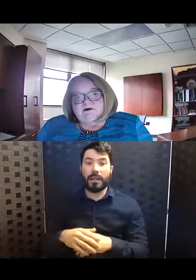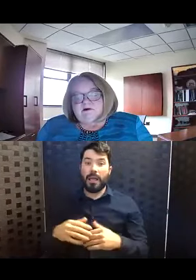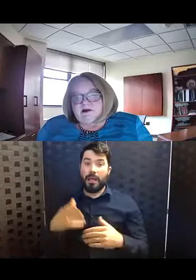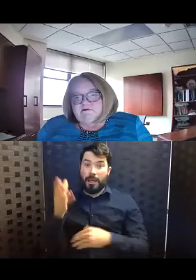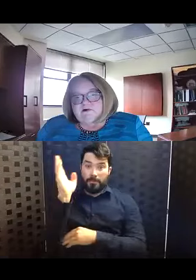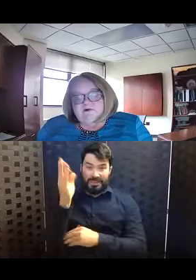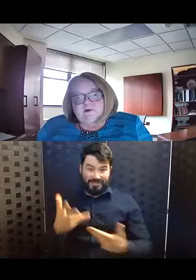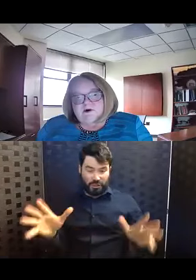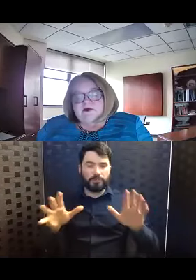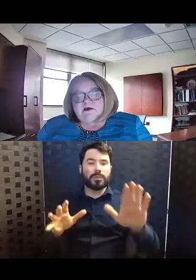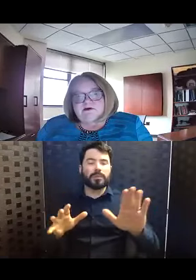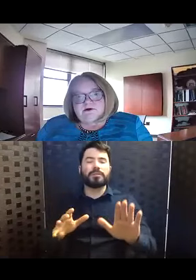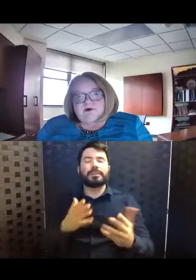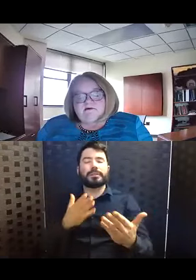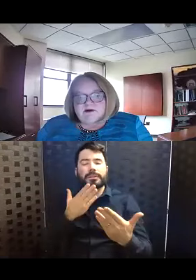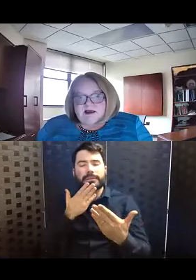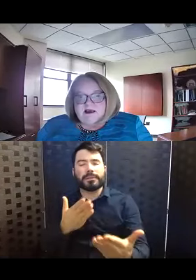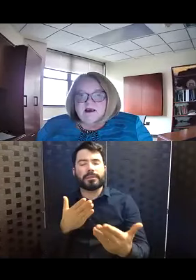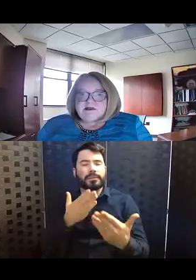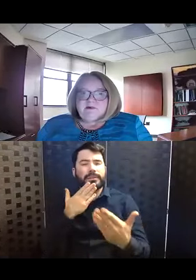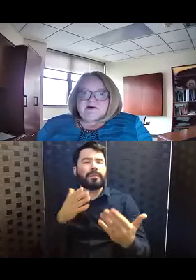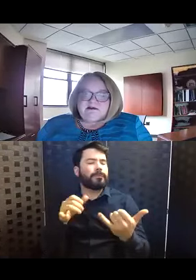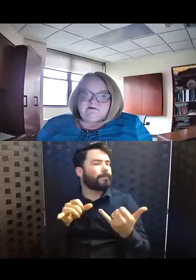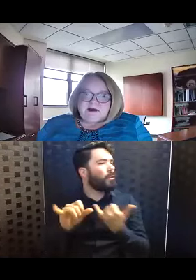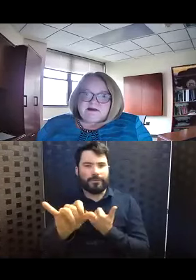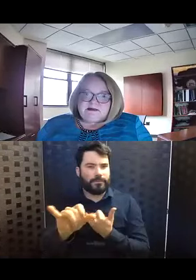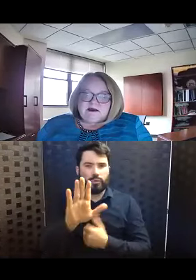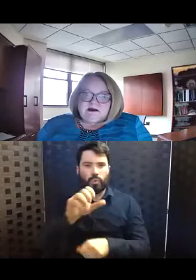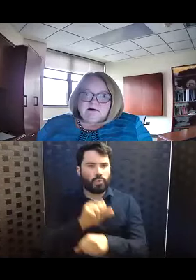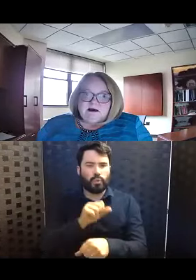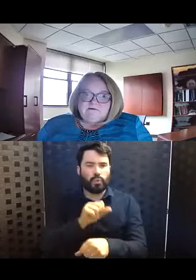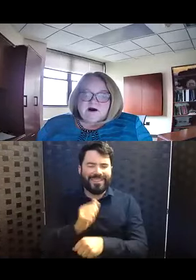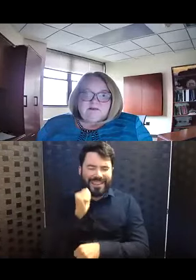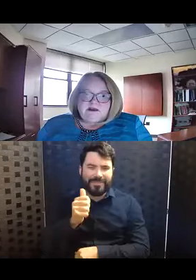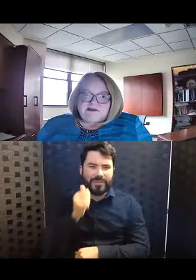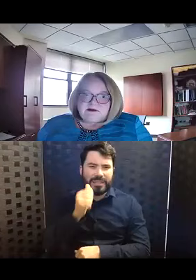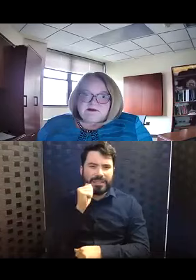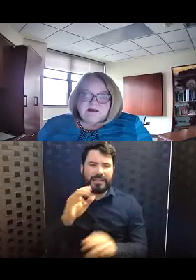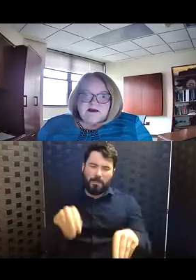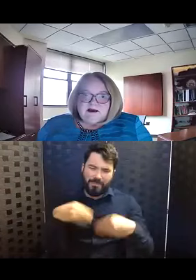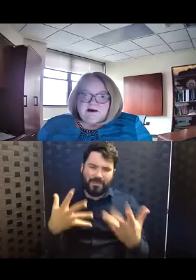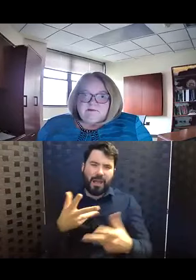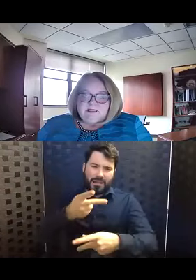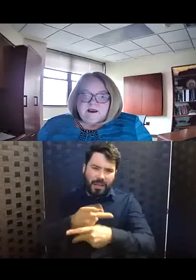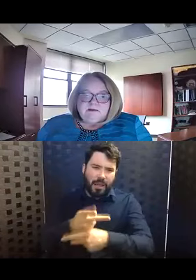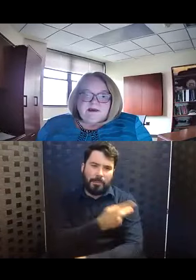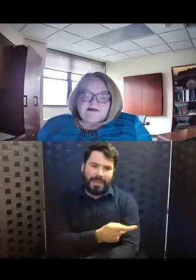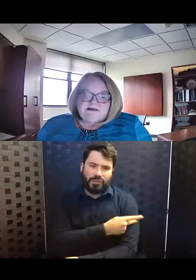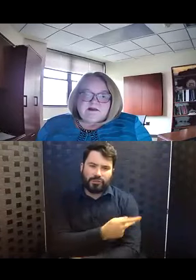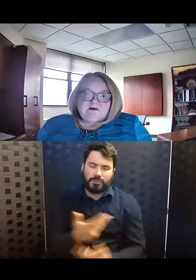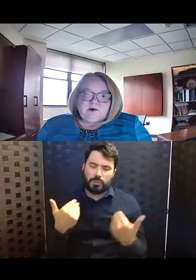I am eternally grateful for the work that you do every day to provide the finest care for our patients.